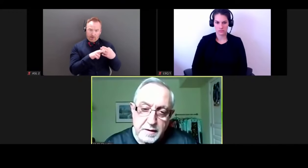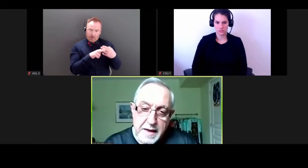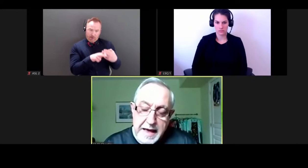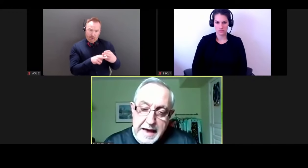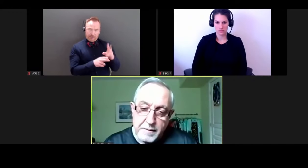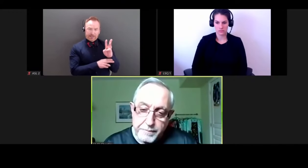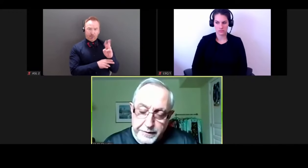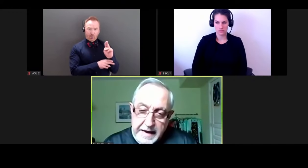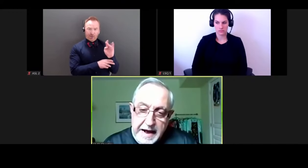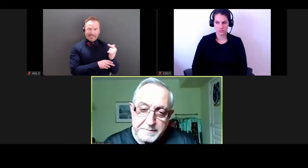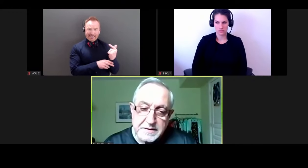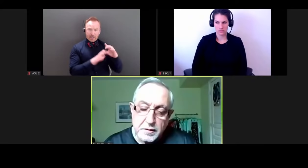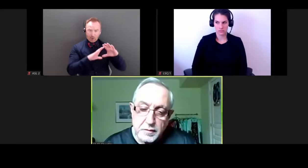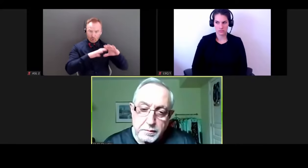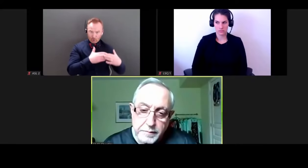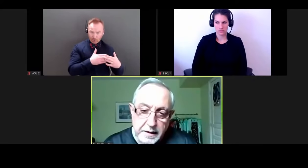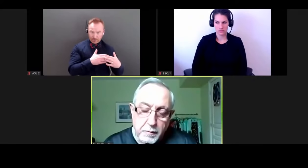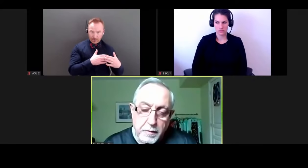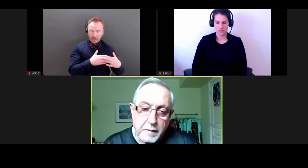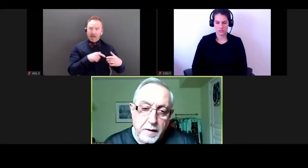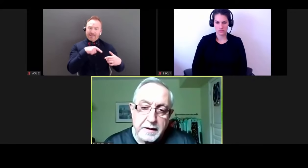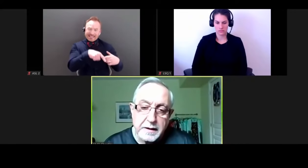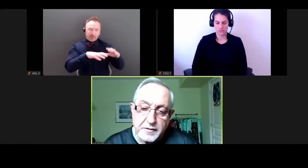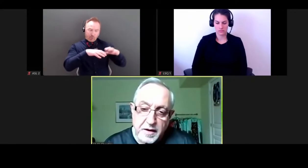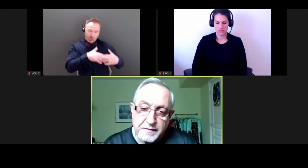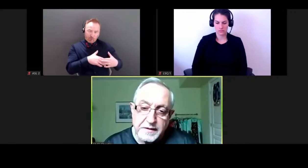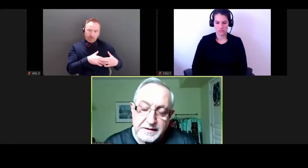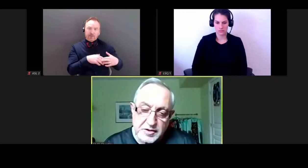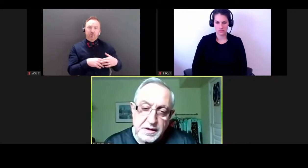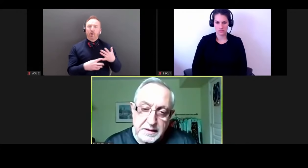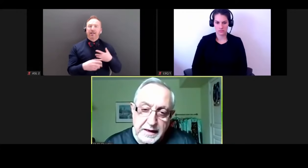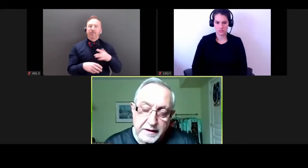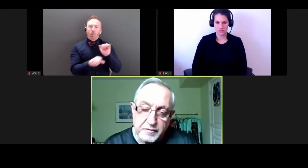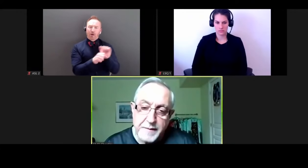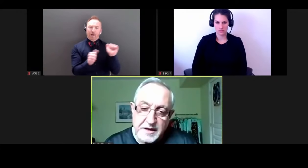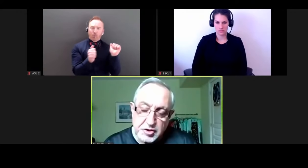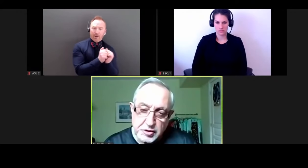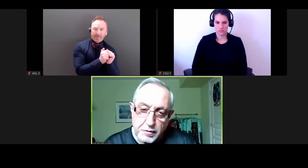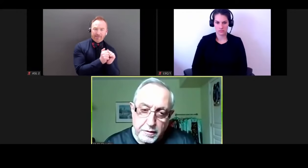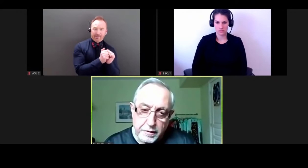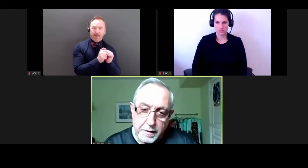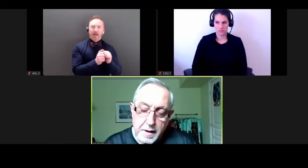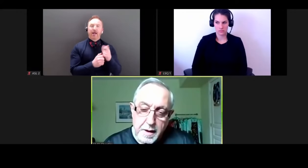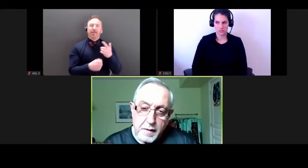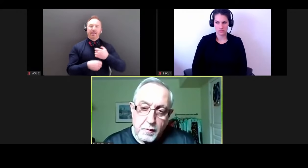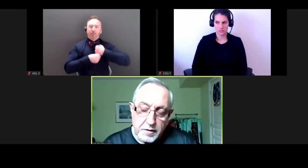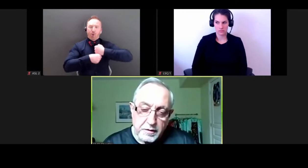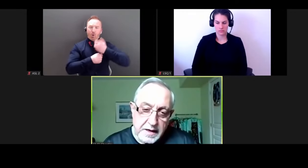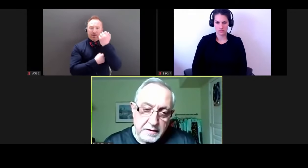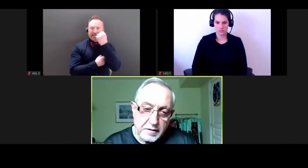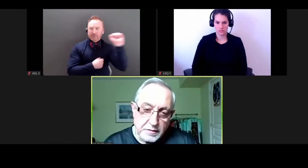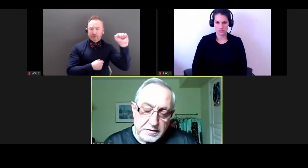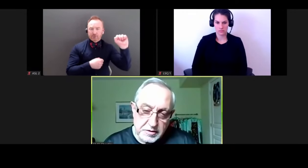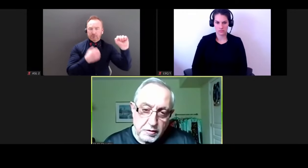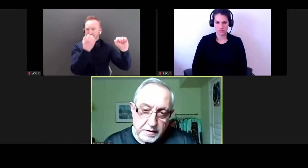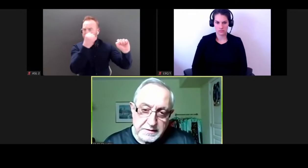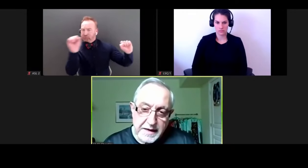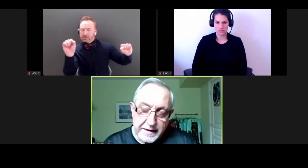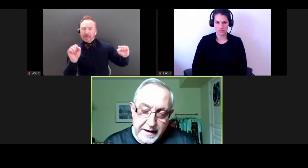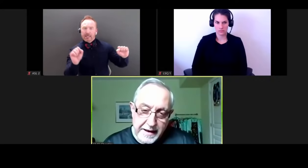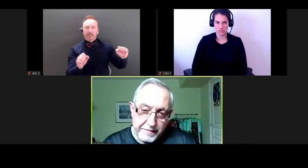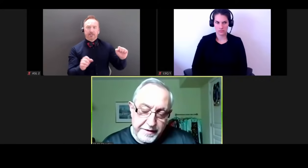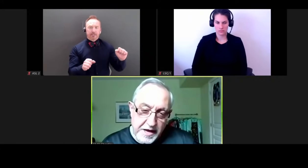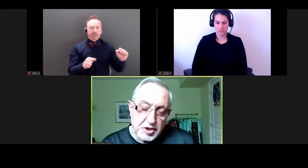protester and perhaps, you know, walking and driving the street together to make sure we don't hear those